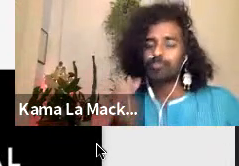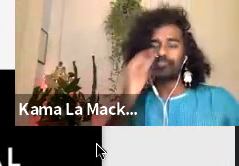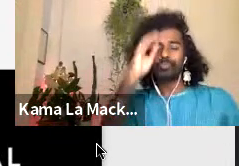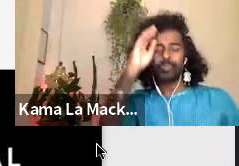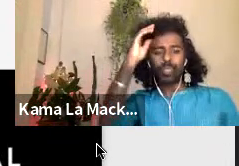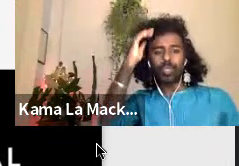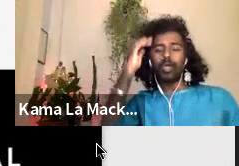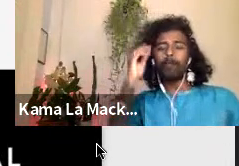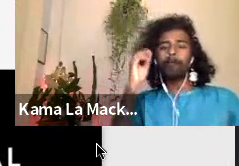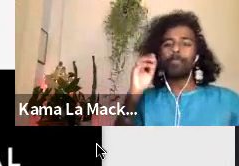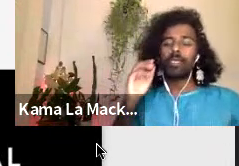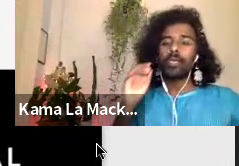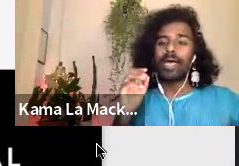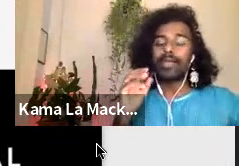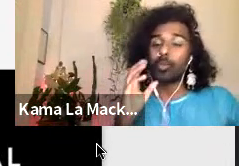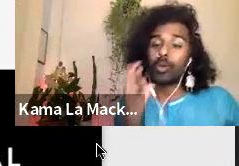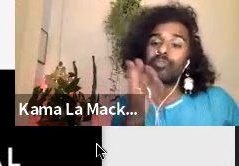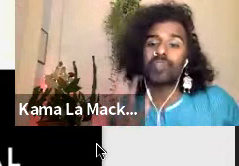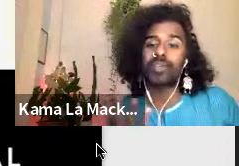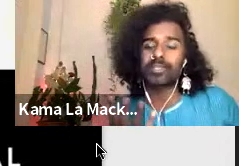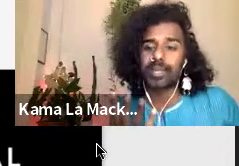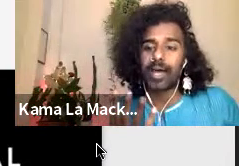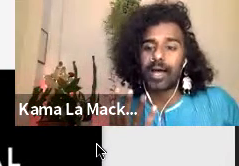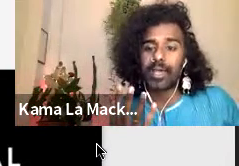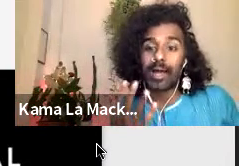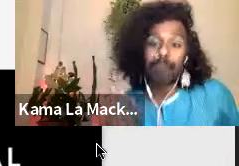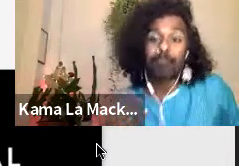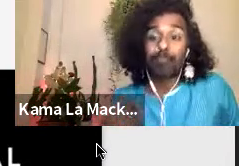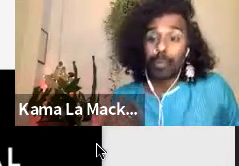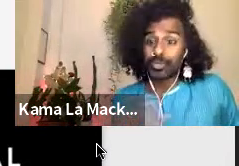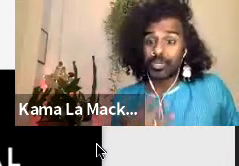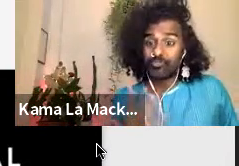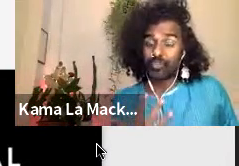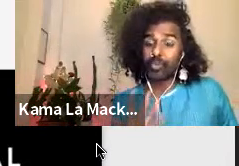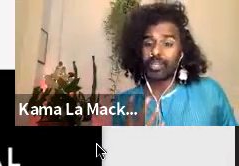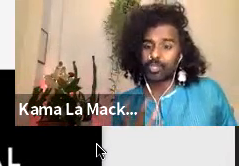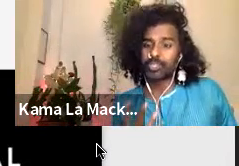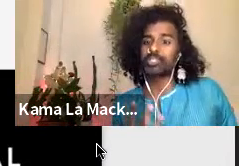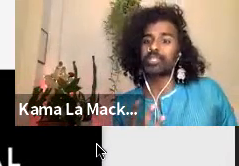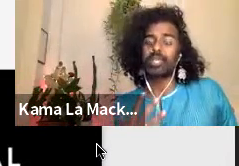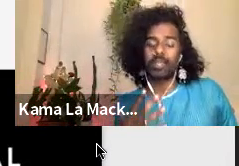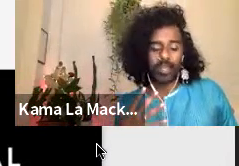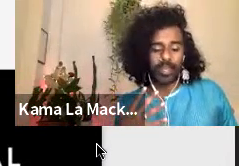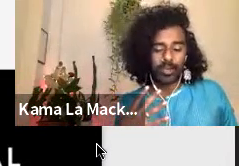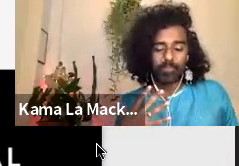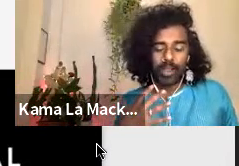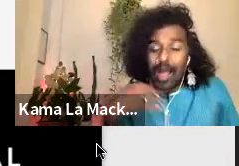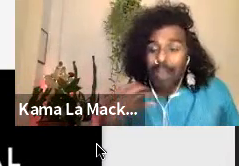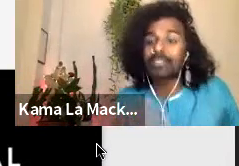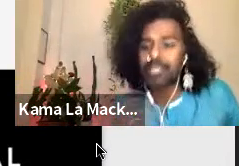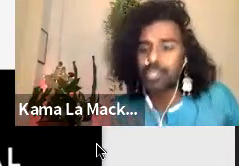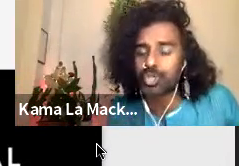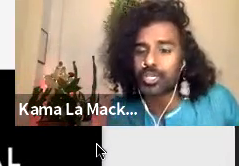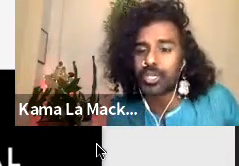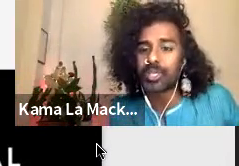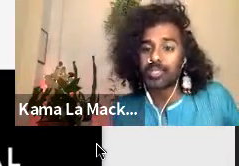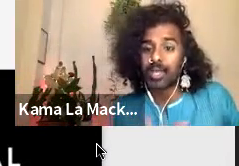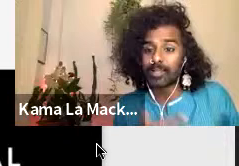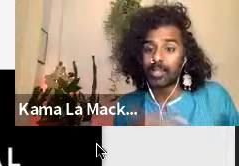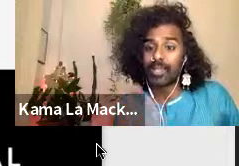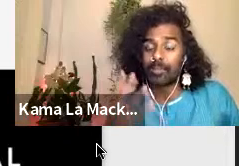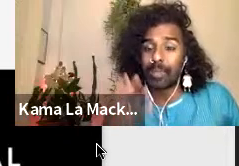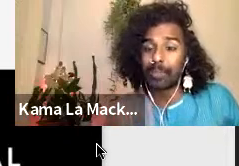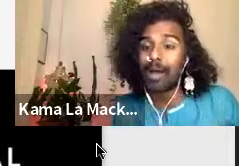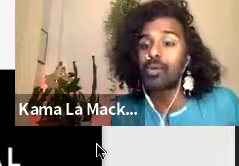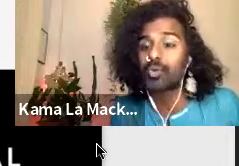moment. And one of the things that I'm personally very interested in ancestrally is